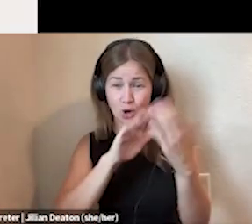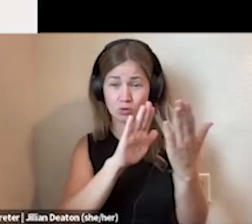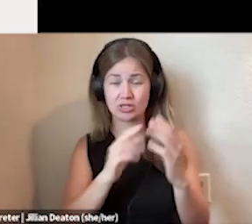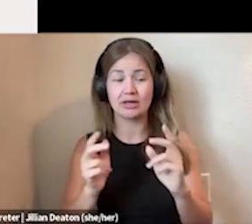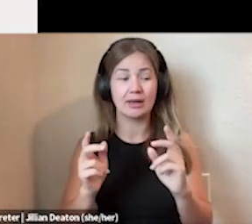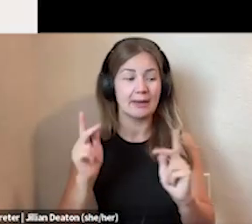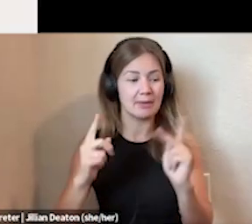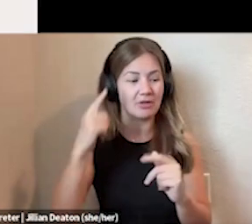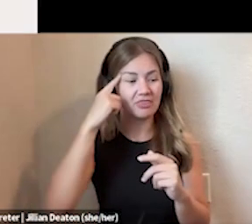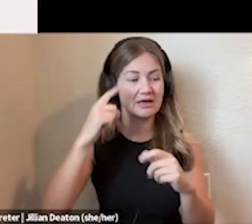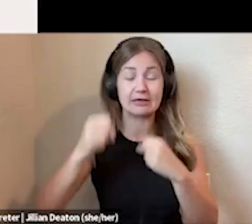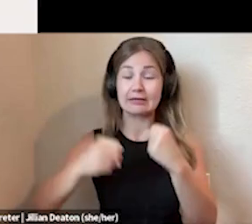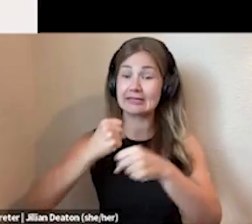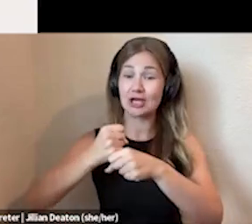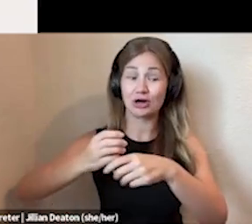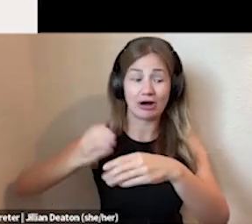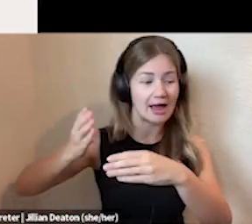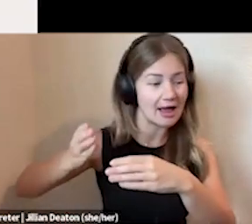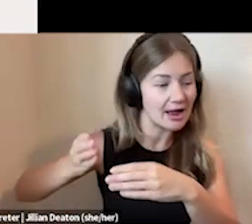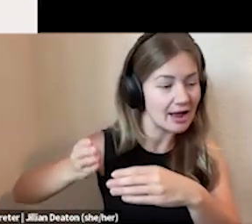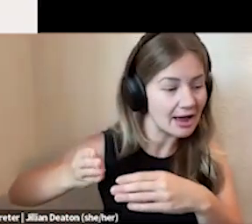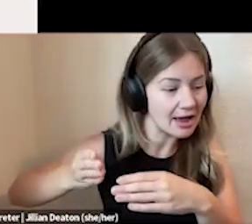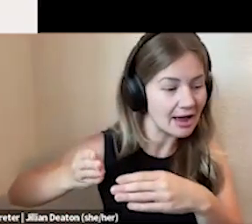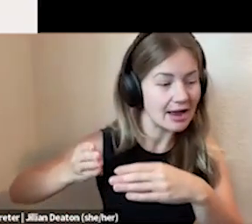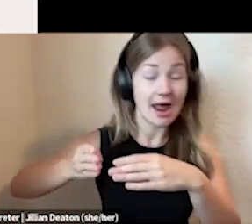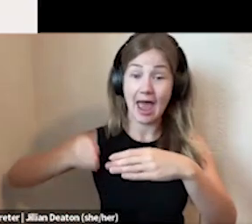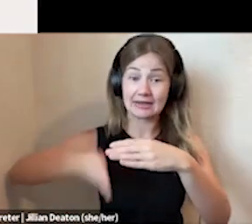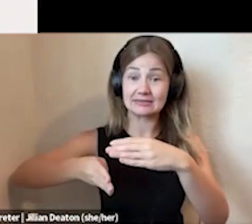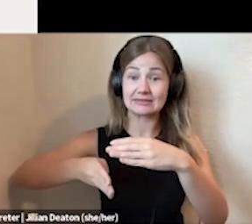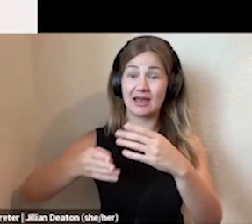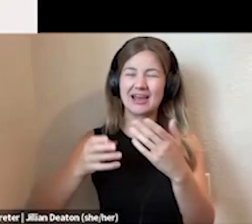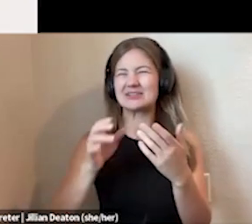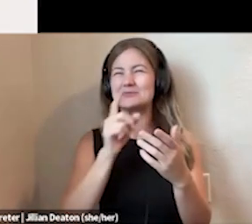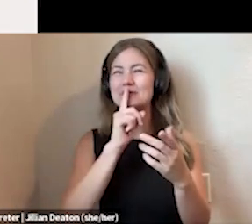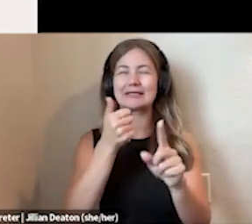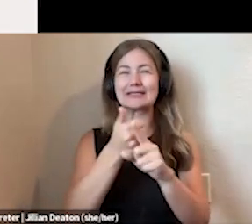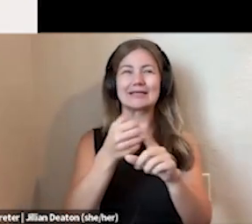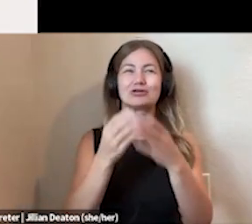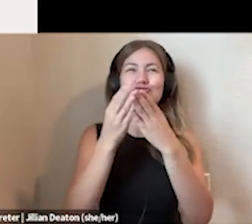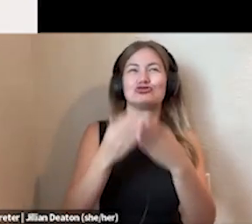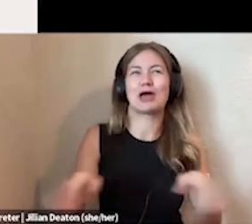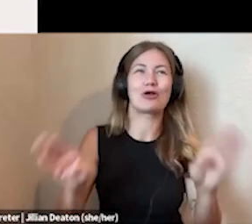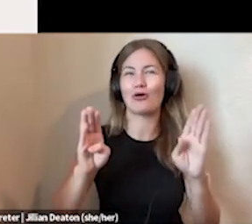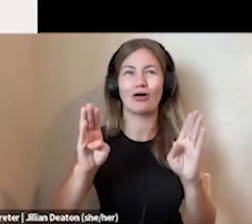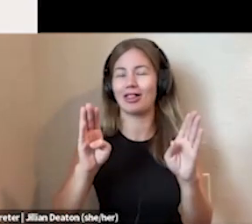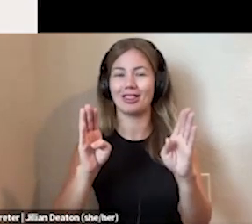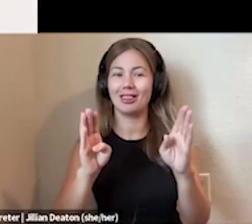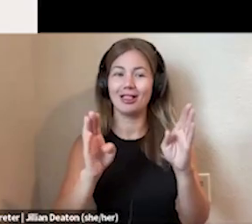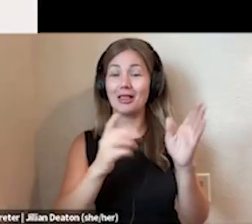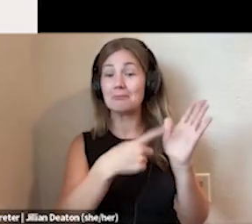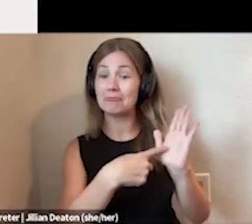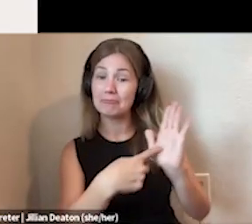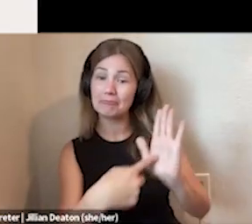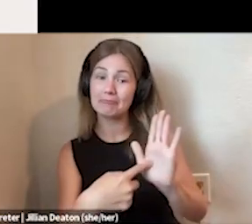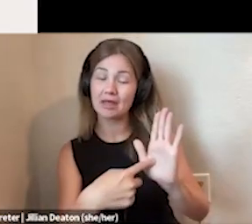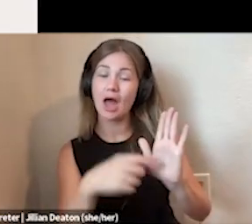call sort of the poo-poo platter of ideas. It's just this sort of general inventory. In the last 12 months, we did